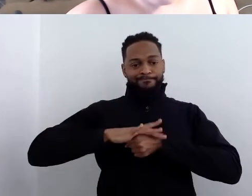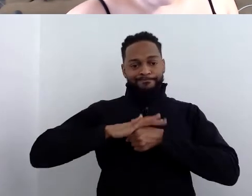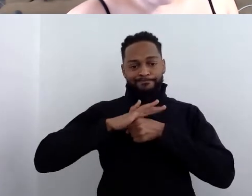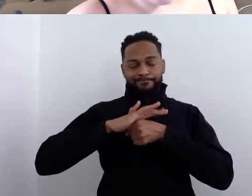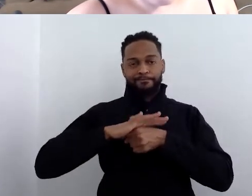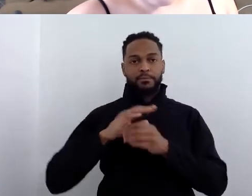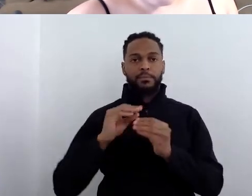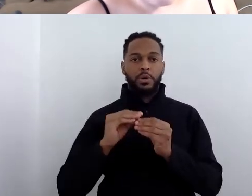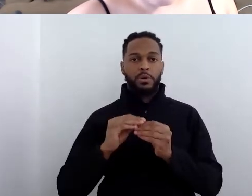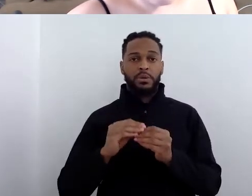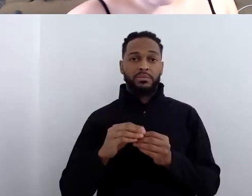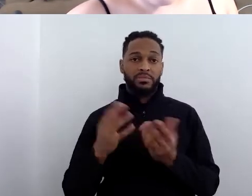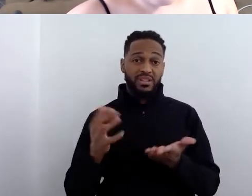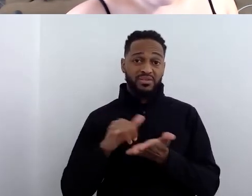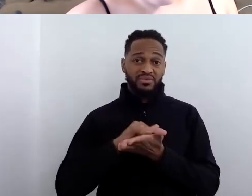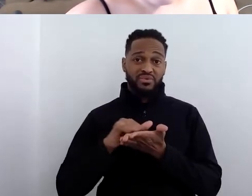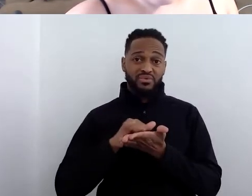country.